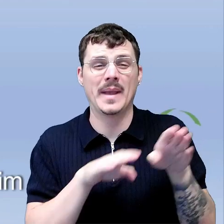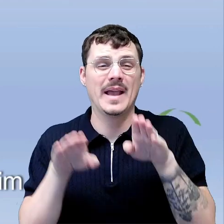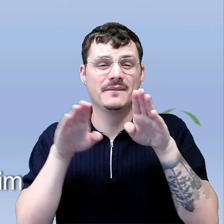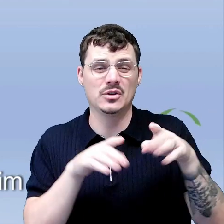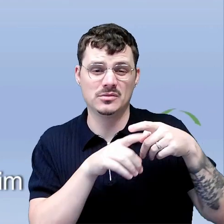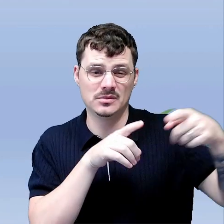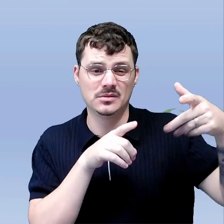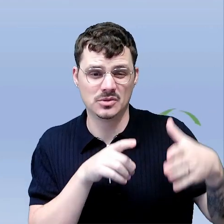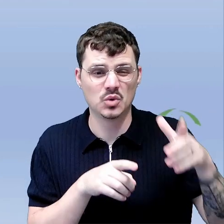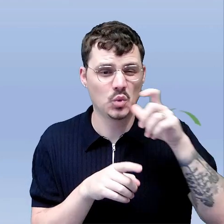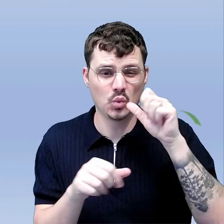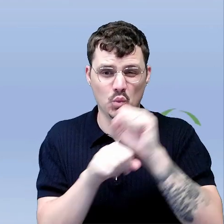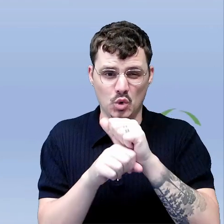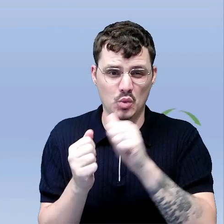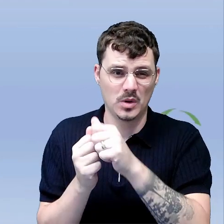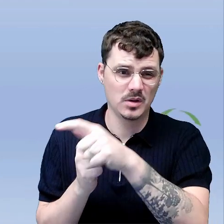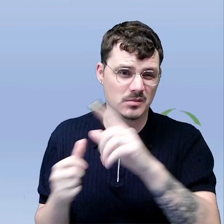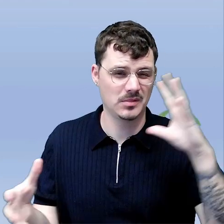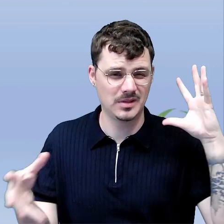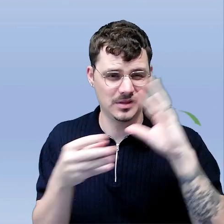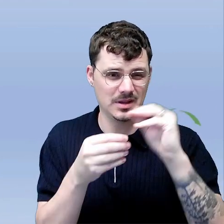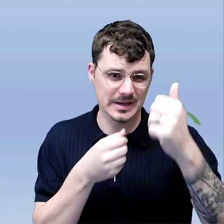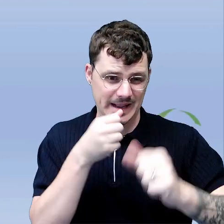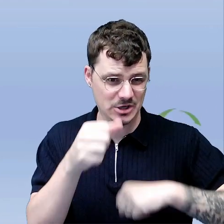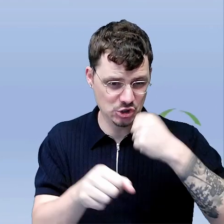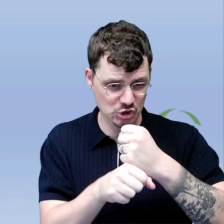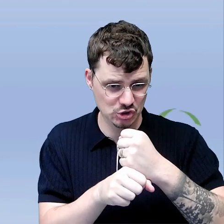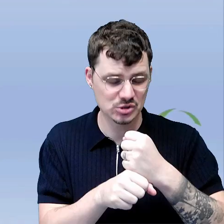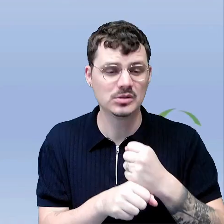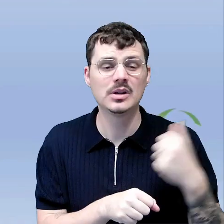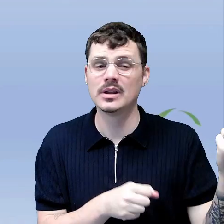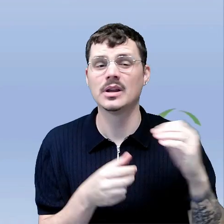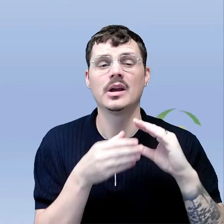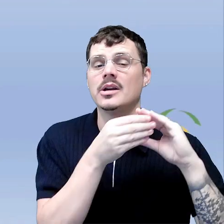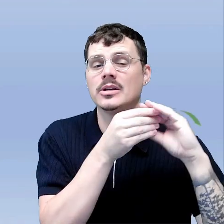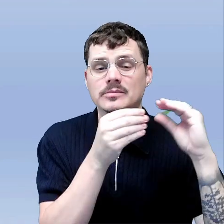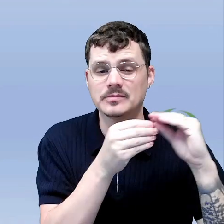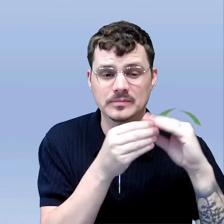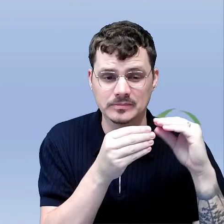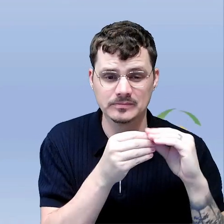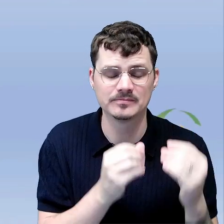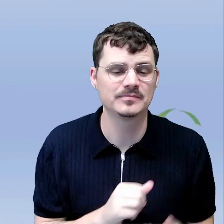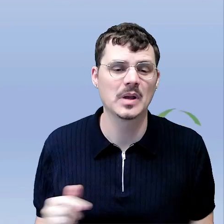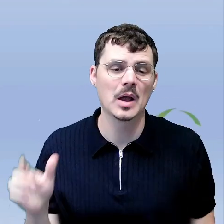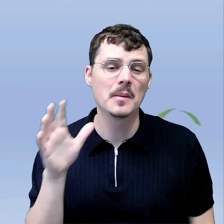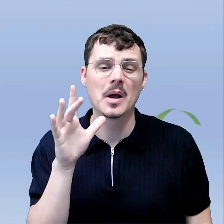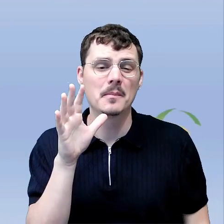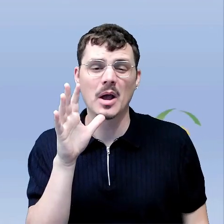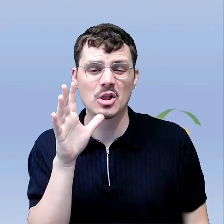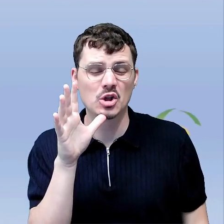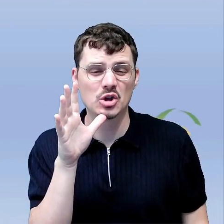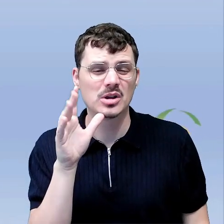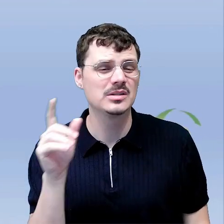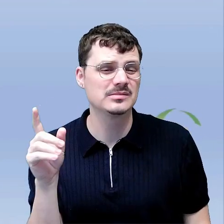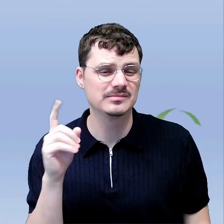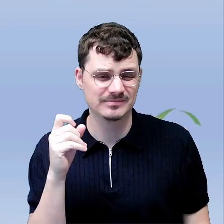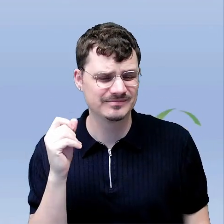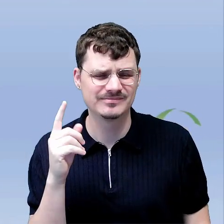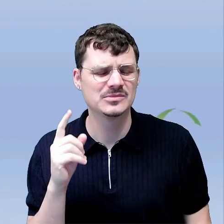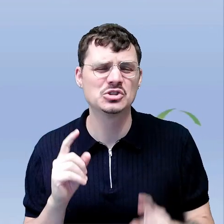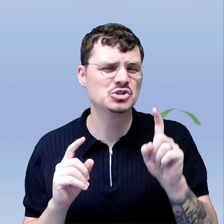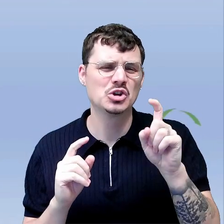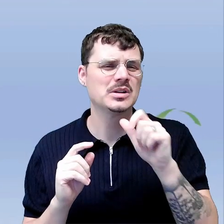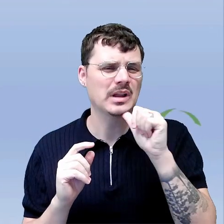been working with him and worked with him all those 10 years said that the mother shouldn't